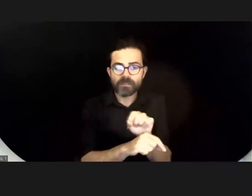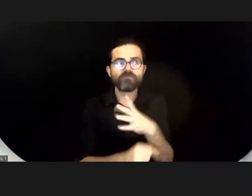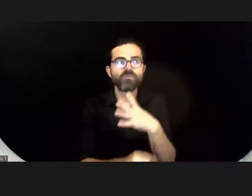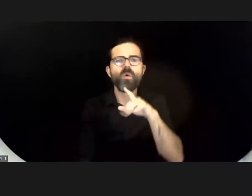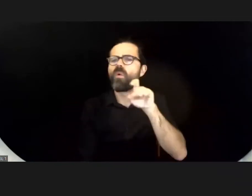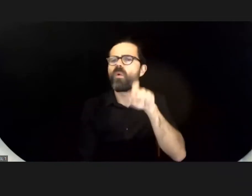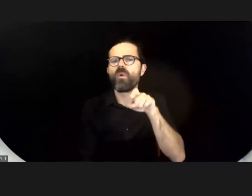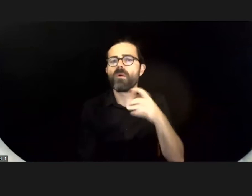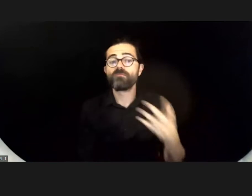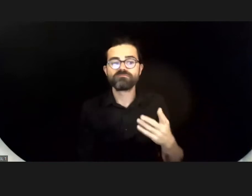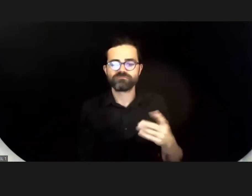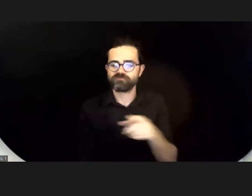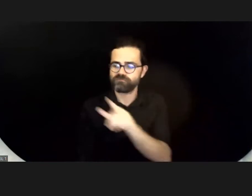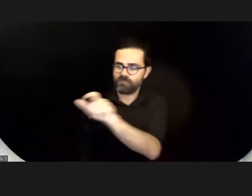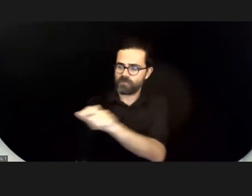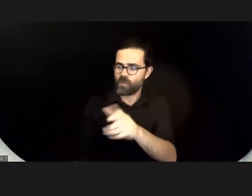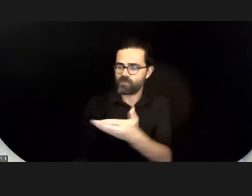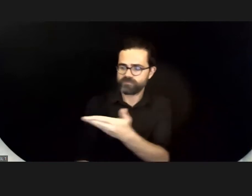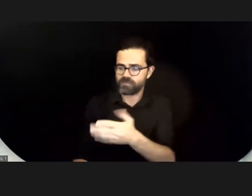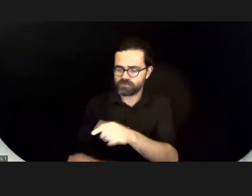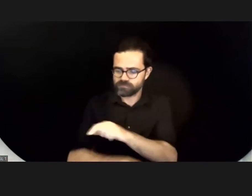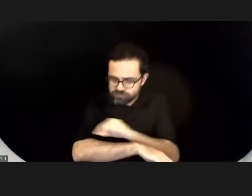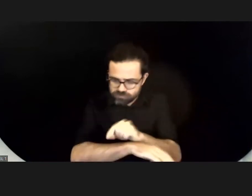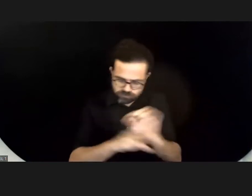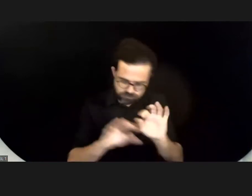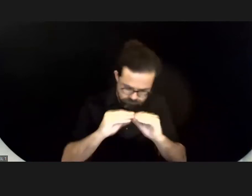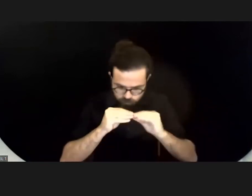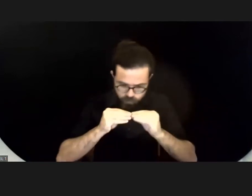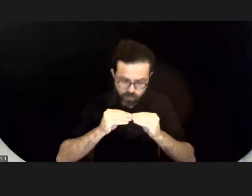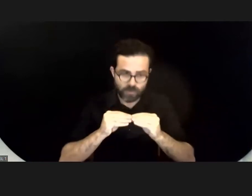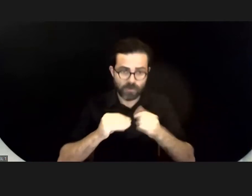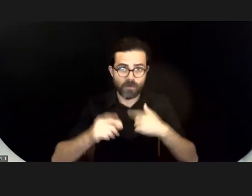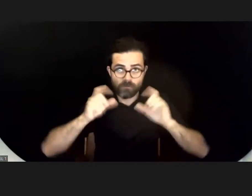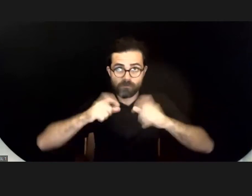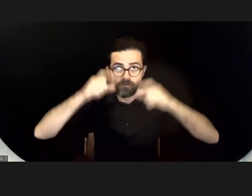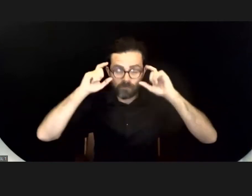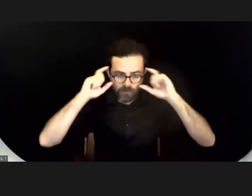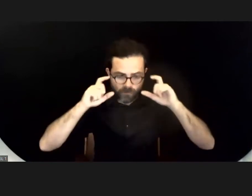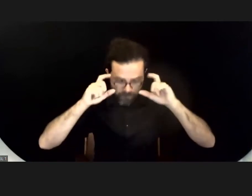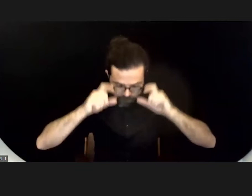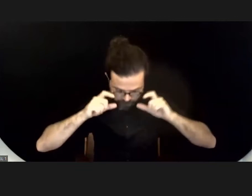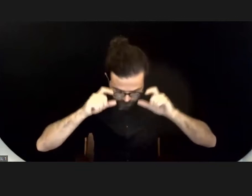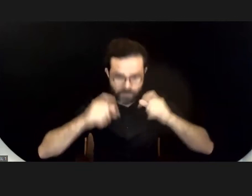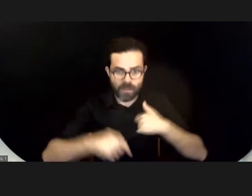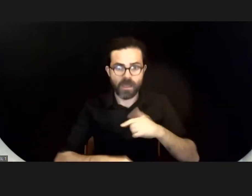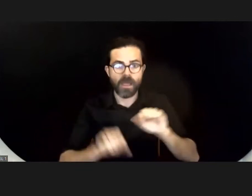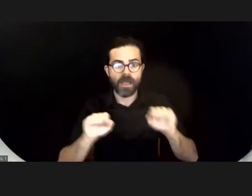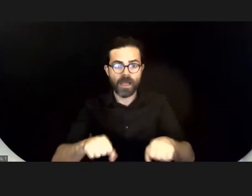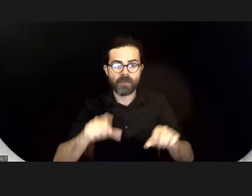in order that when I'm wearing my glasses, I can read on the screen.